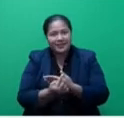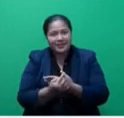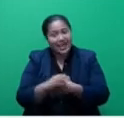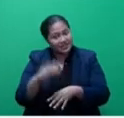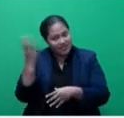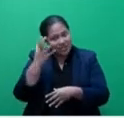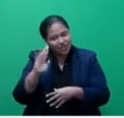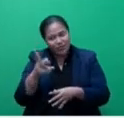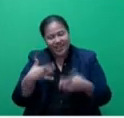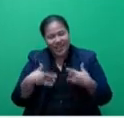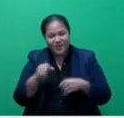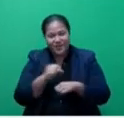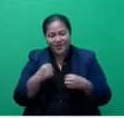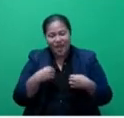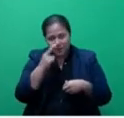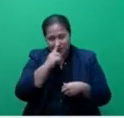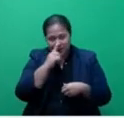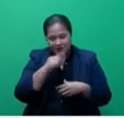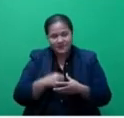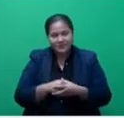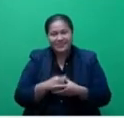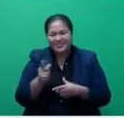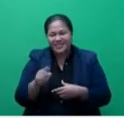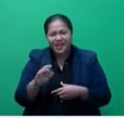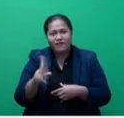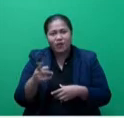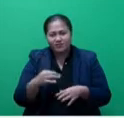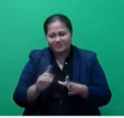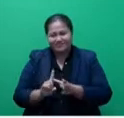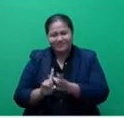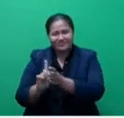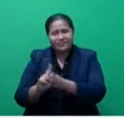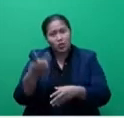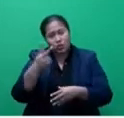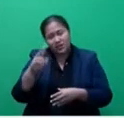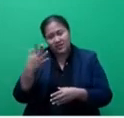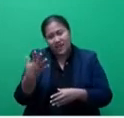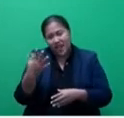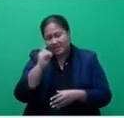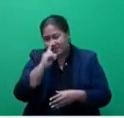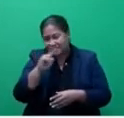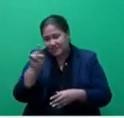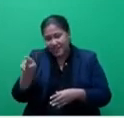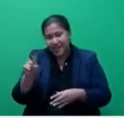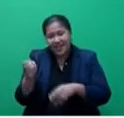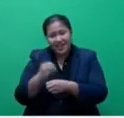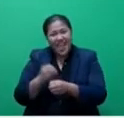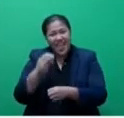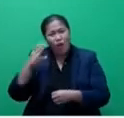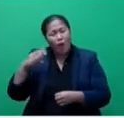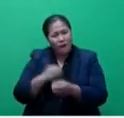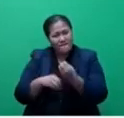people. This is underscored by the quarantine of 25 border workers and officials in Lautoka over the weekend